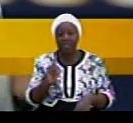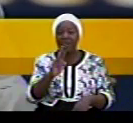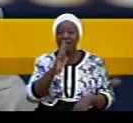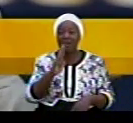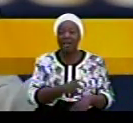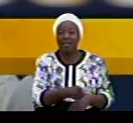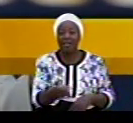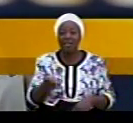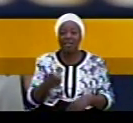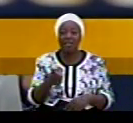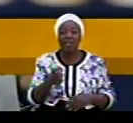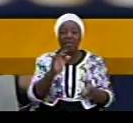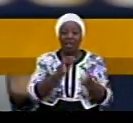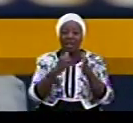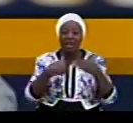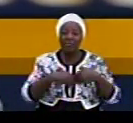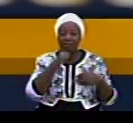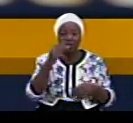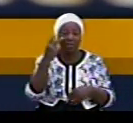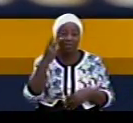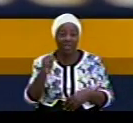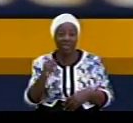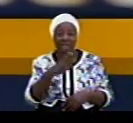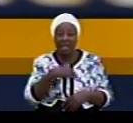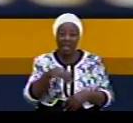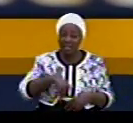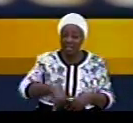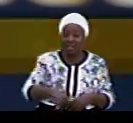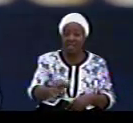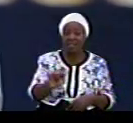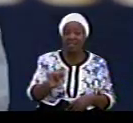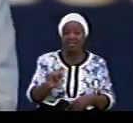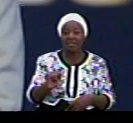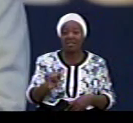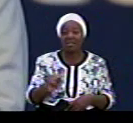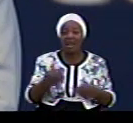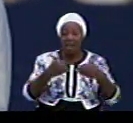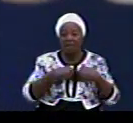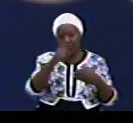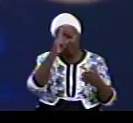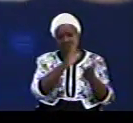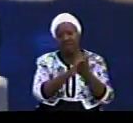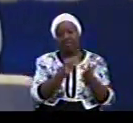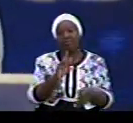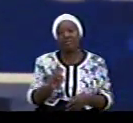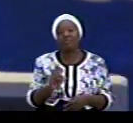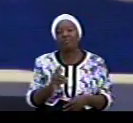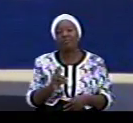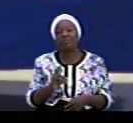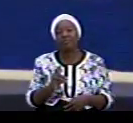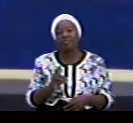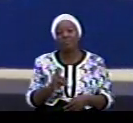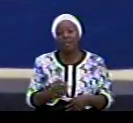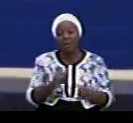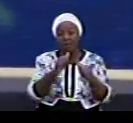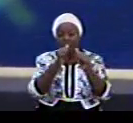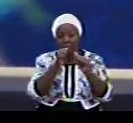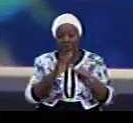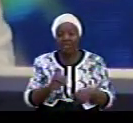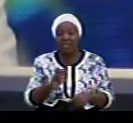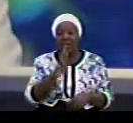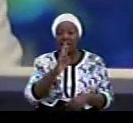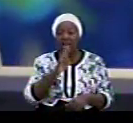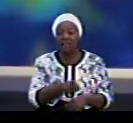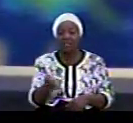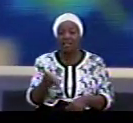not seen and yet have believed. Blessed are they,